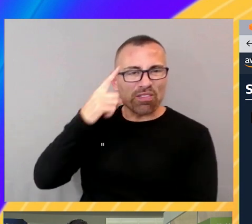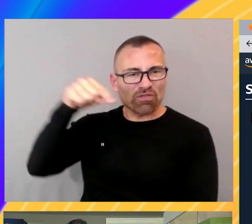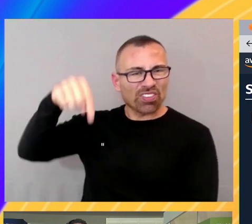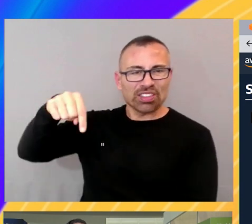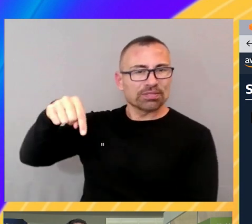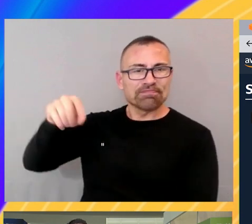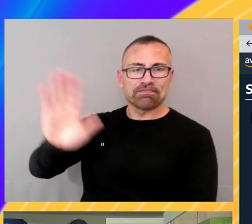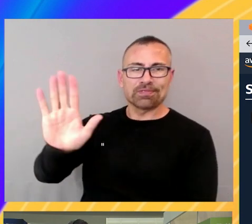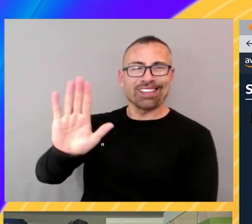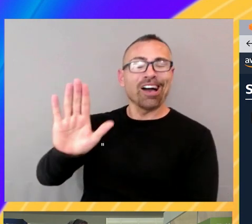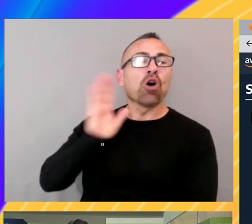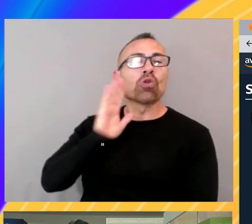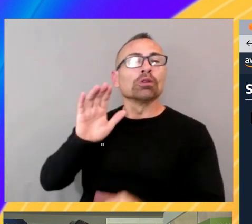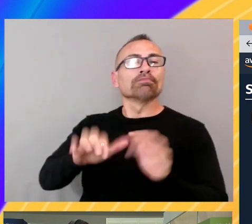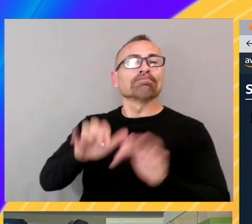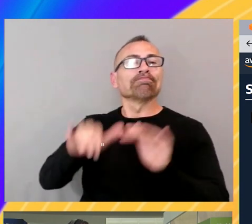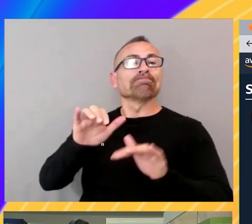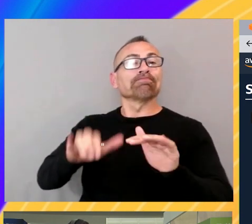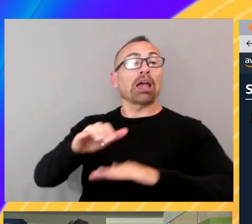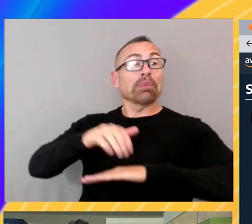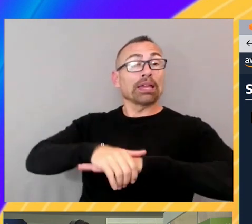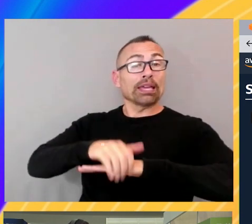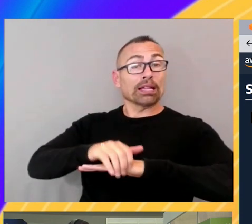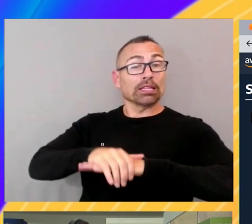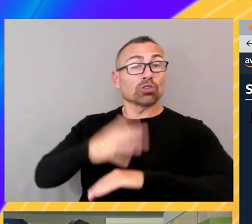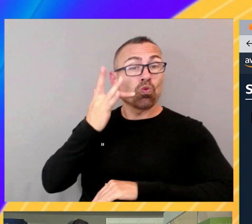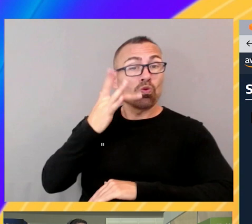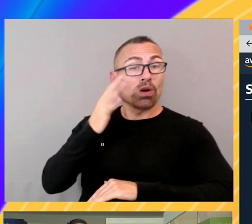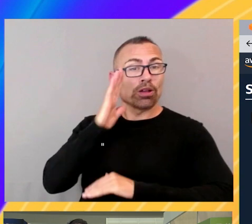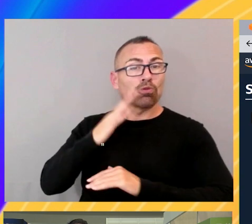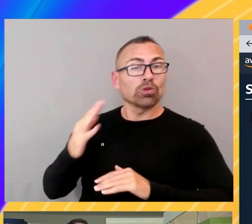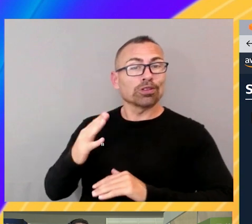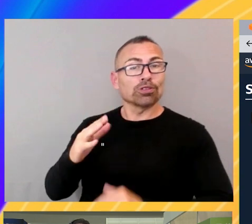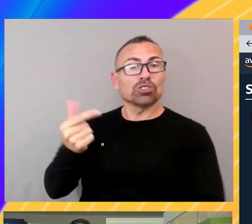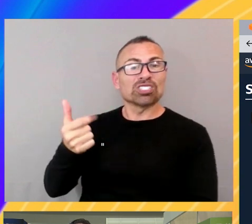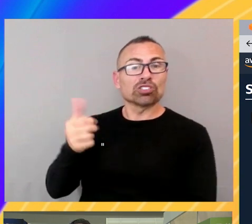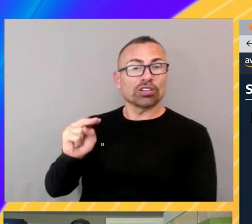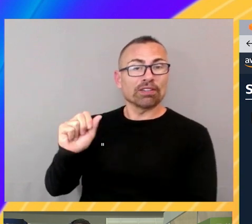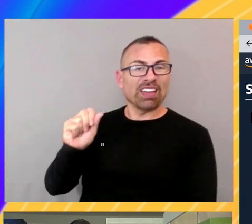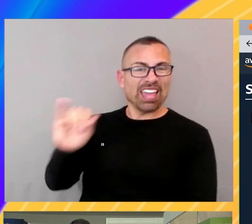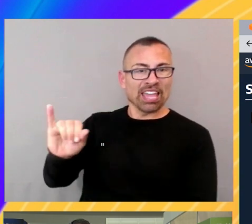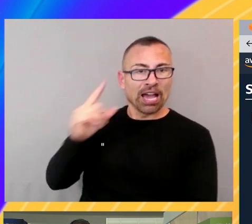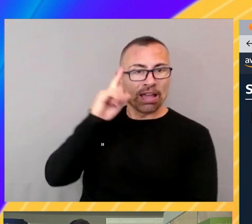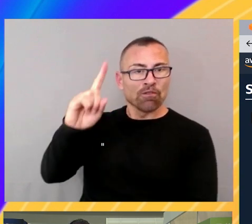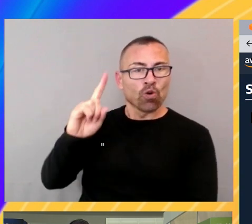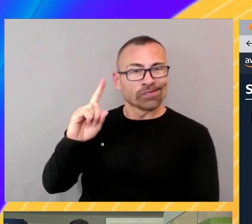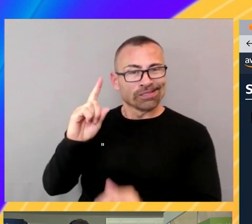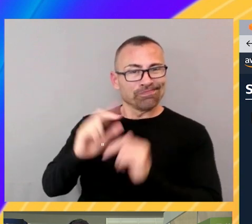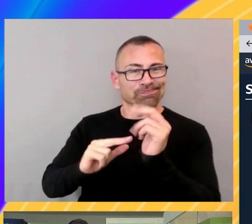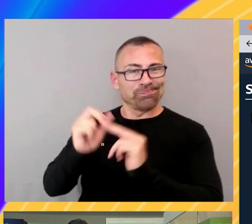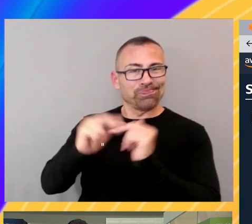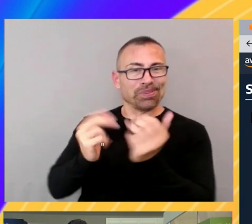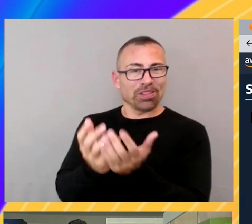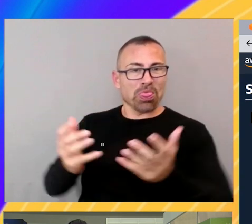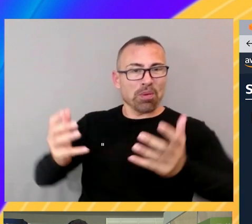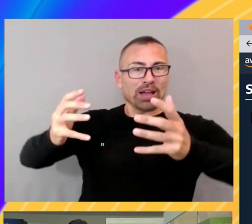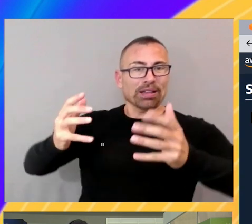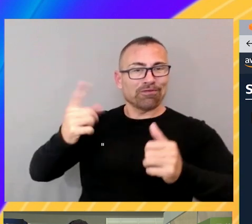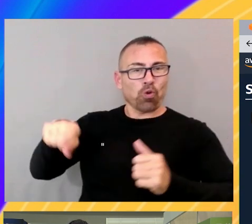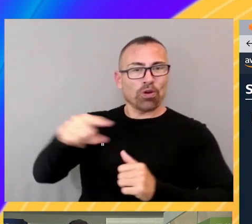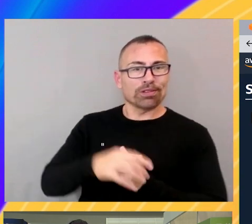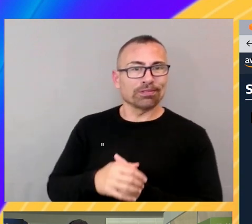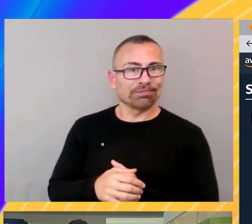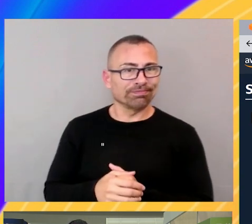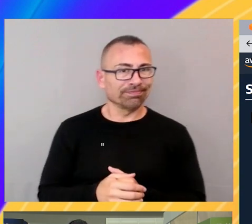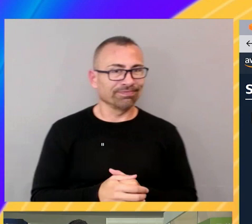it uses AI generative code to actually build the buckets for us. Perfect, perfect. So if we go into this and then it